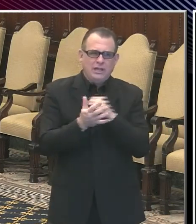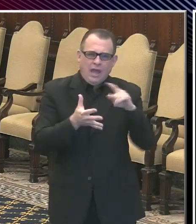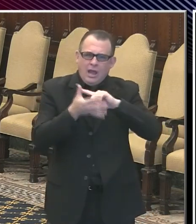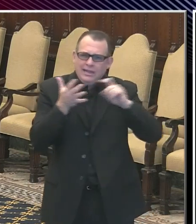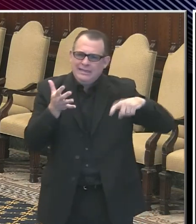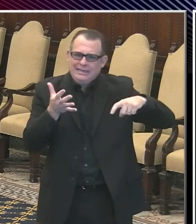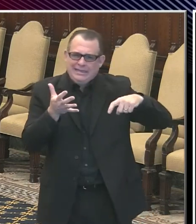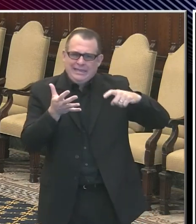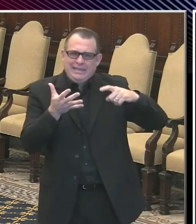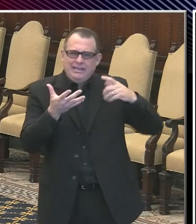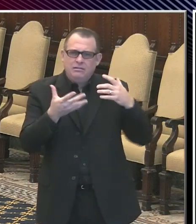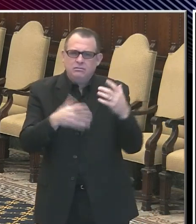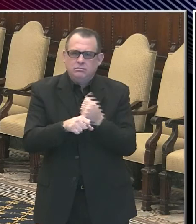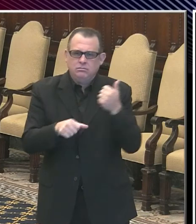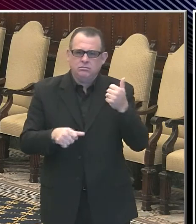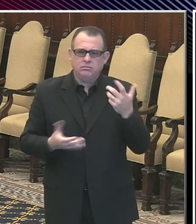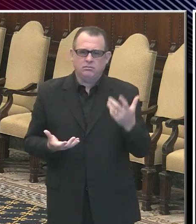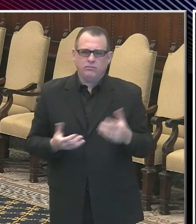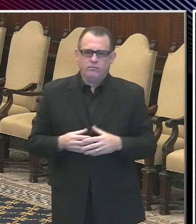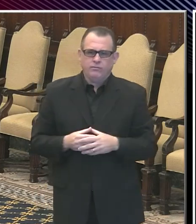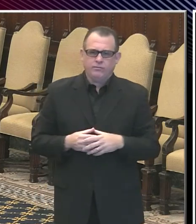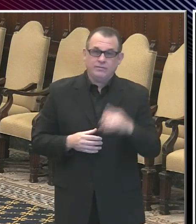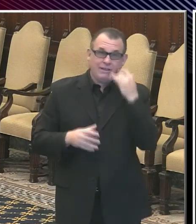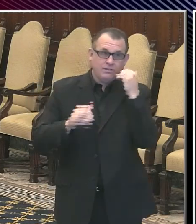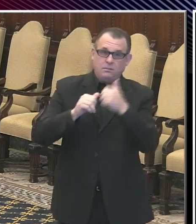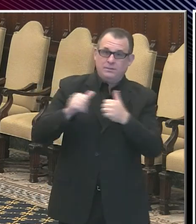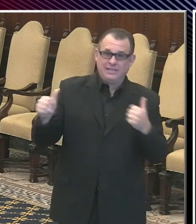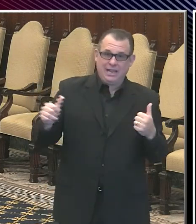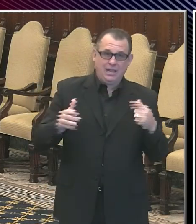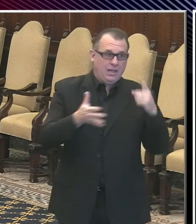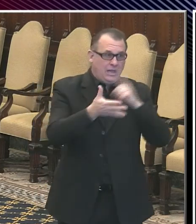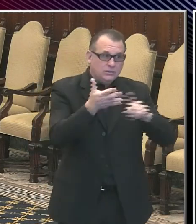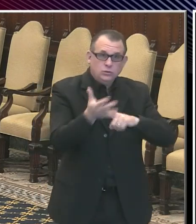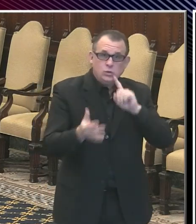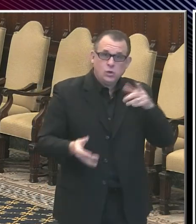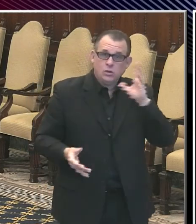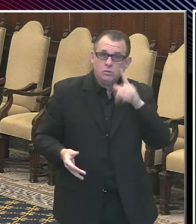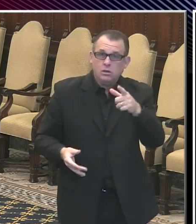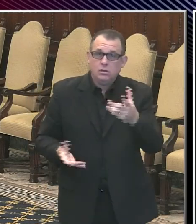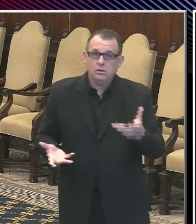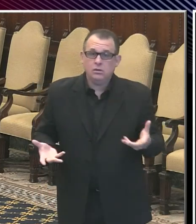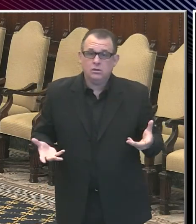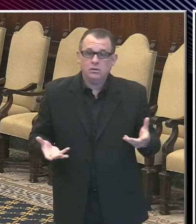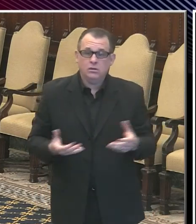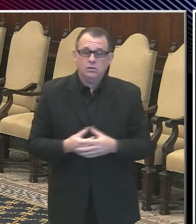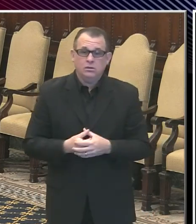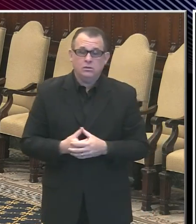goes on long enough, are you dropping some of these orders? Have you been kind of,